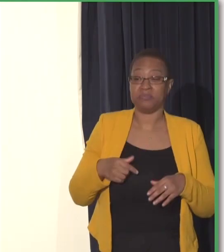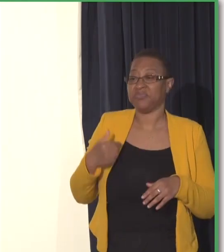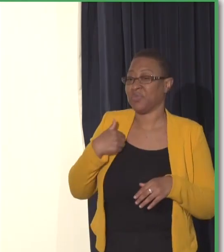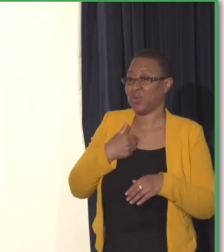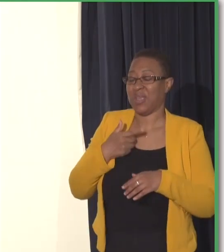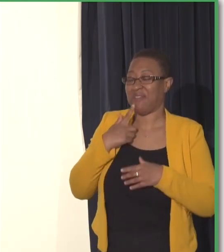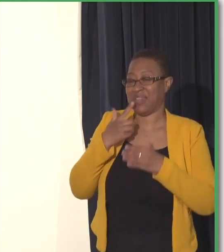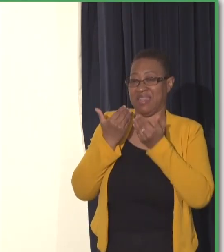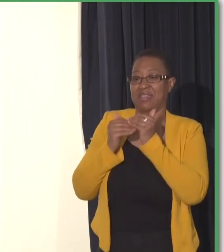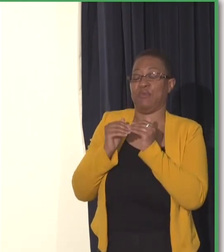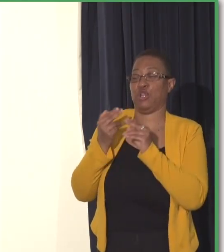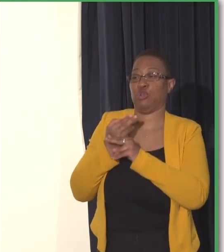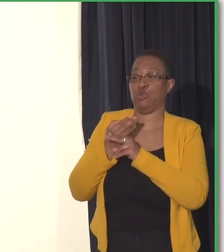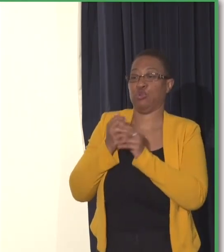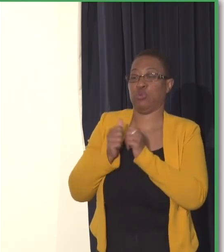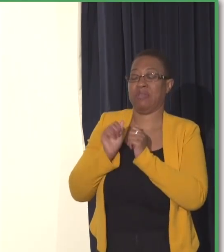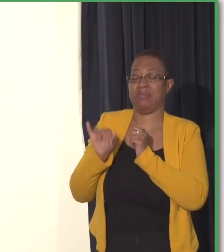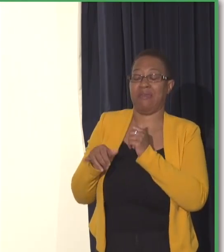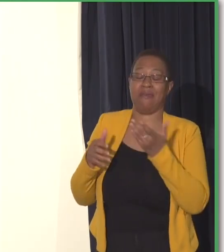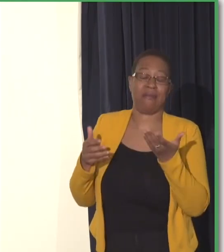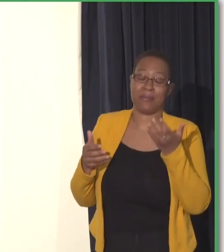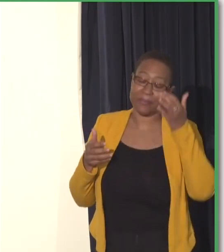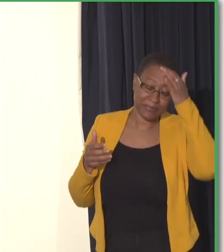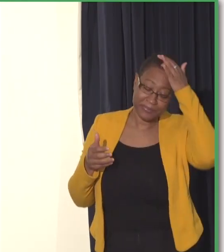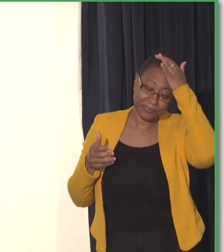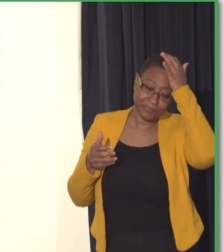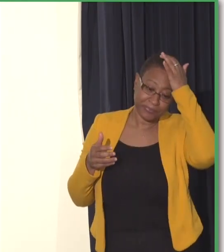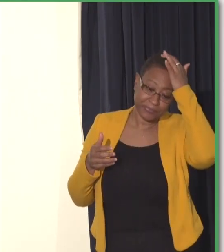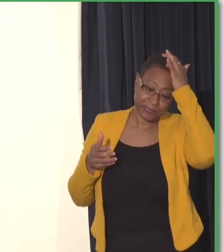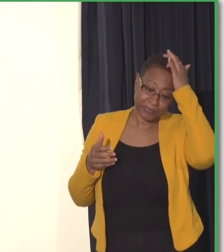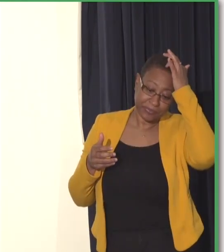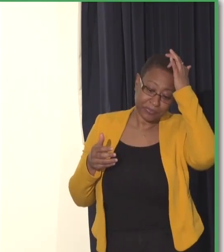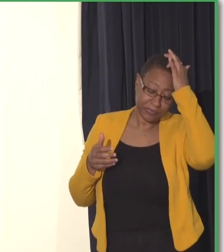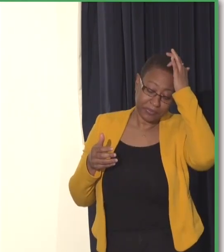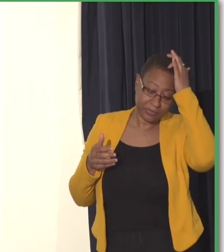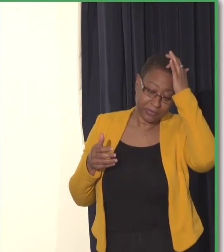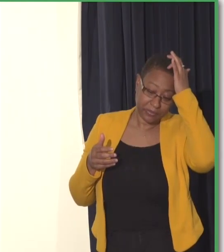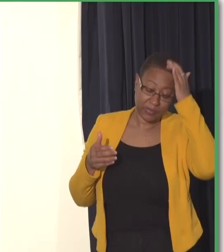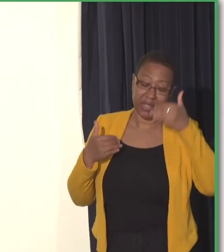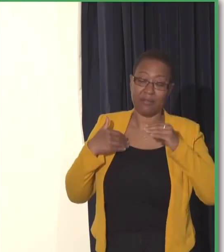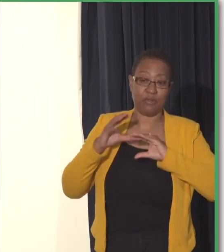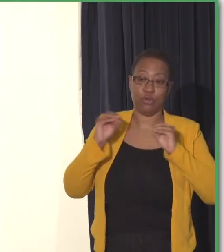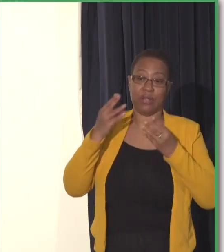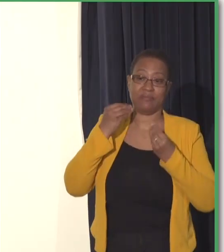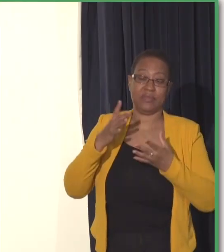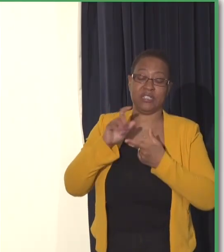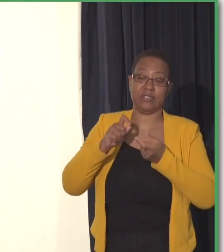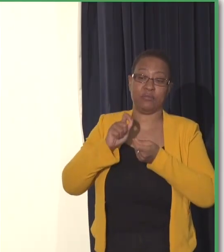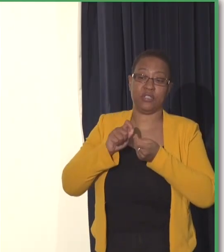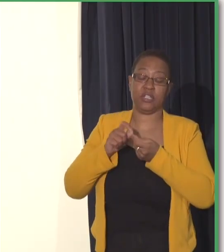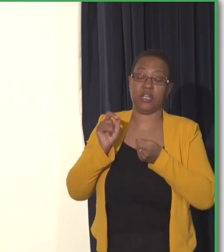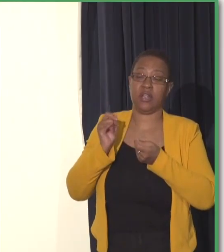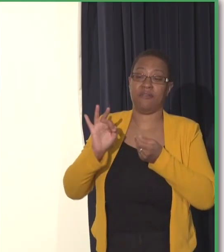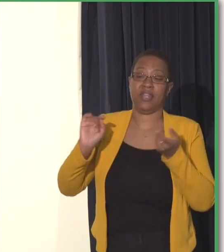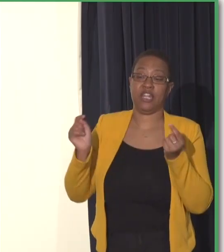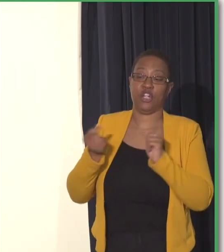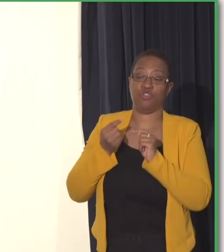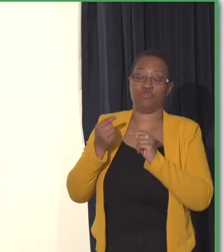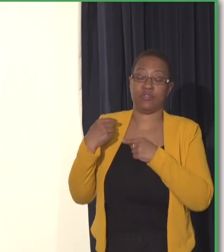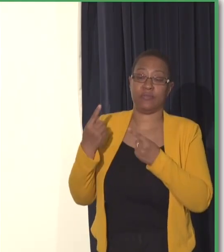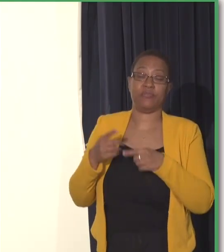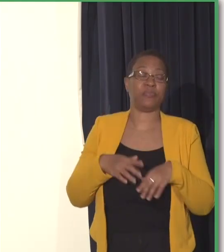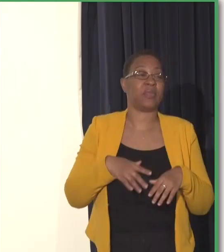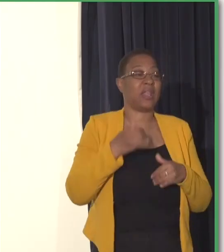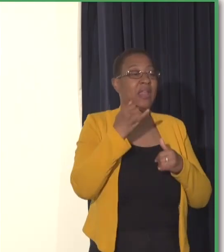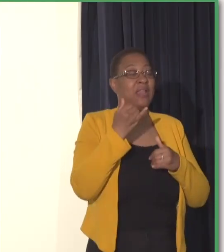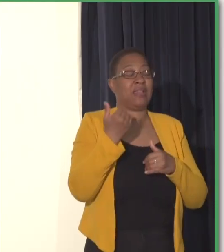very limited use, but I don't have any information specifically on any injuries. The last report